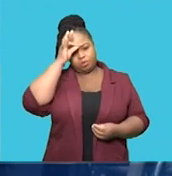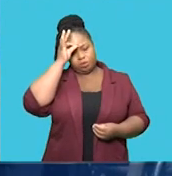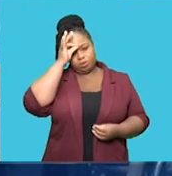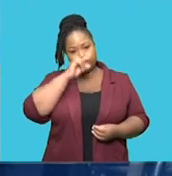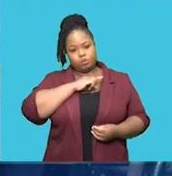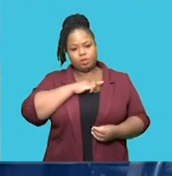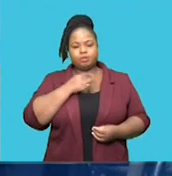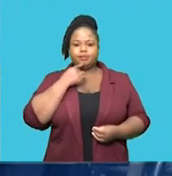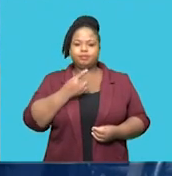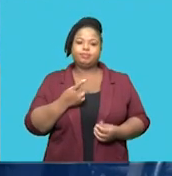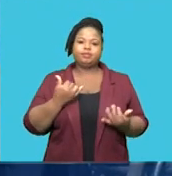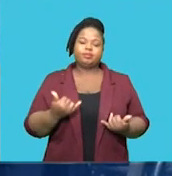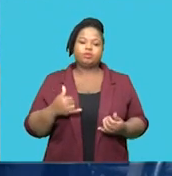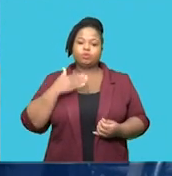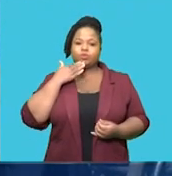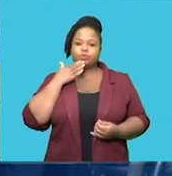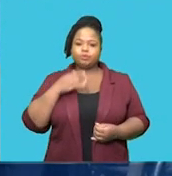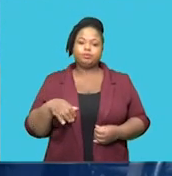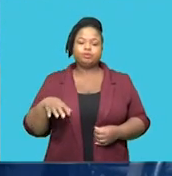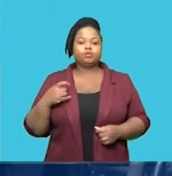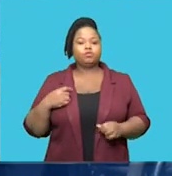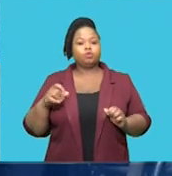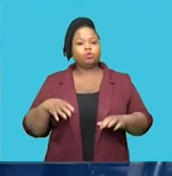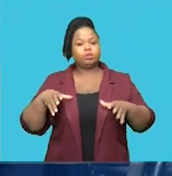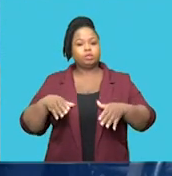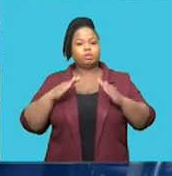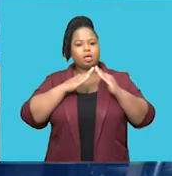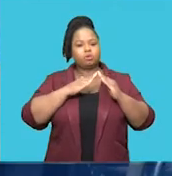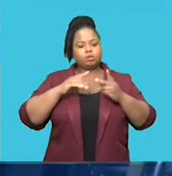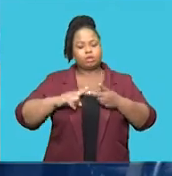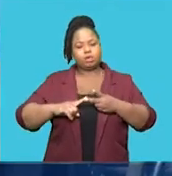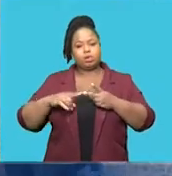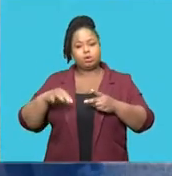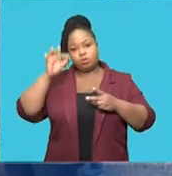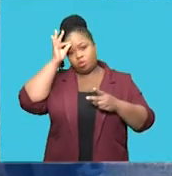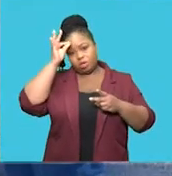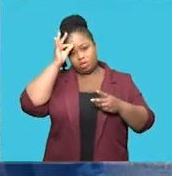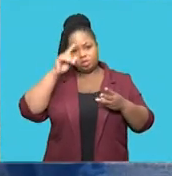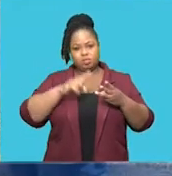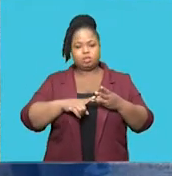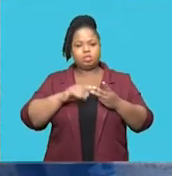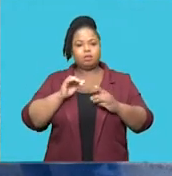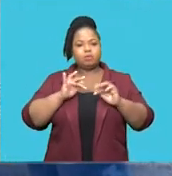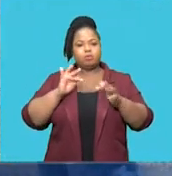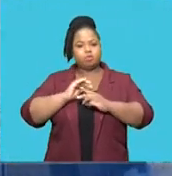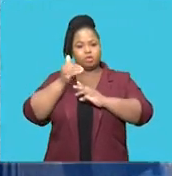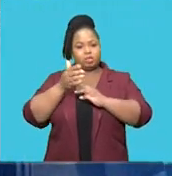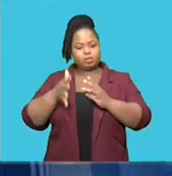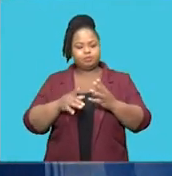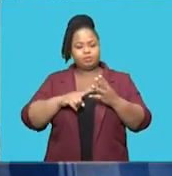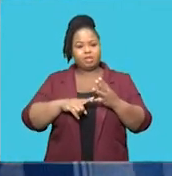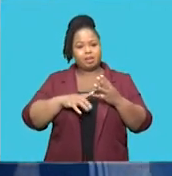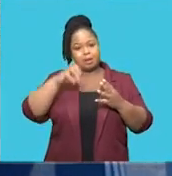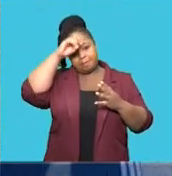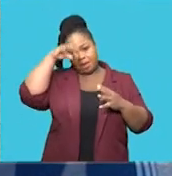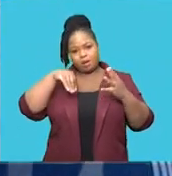kusasa ungqongqoshe amaphoyisa, ungqongqoshe wezasekhaya, kube ungqongqoshe wezokuvikeleka kwezwe kanye nongqongqoshe wezokumbiwa phansi